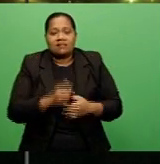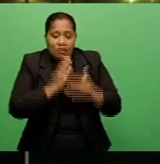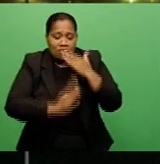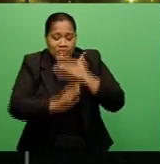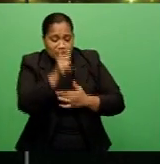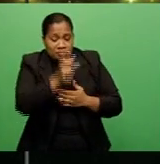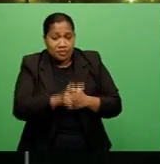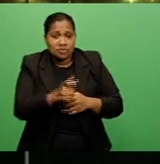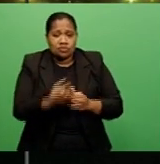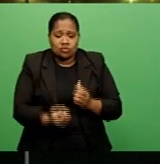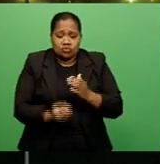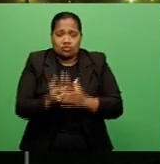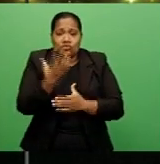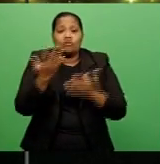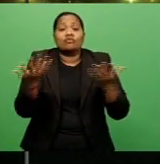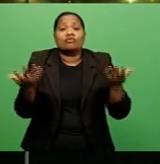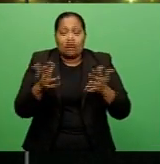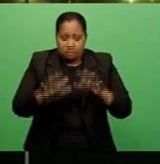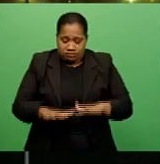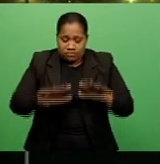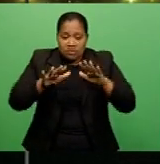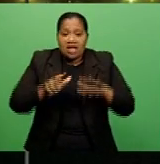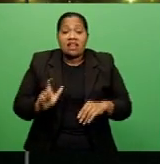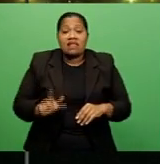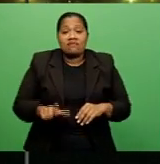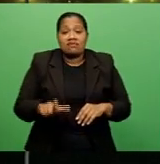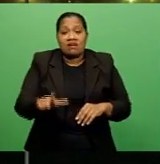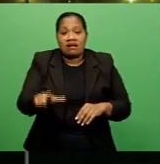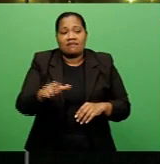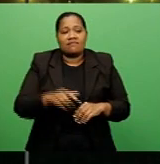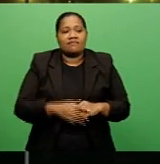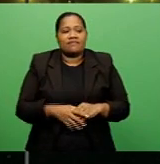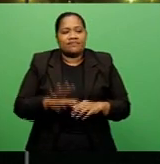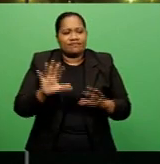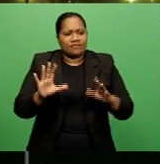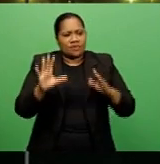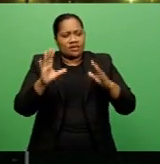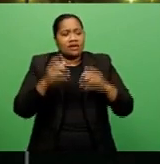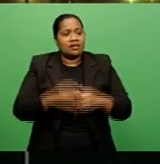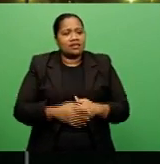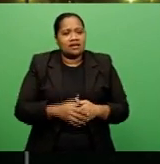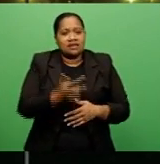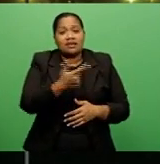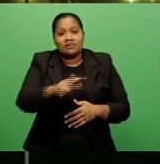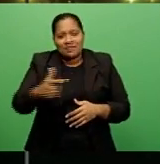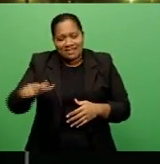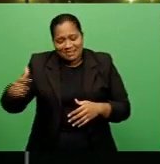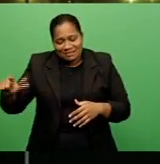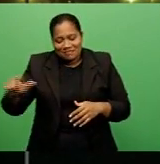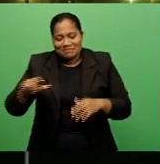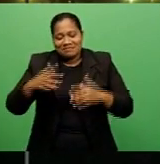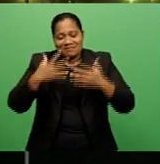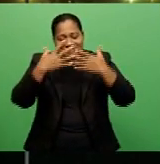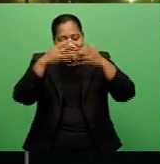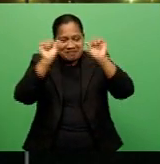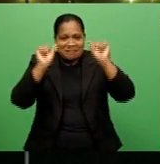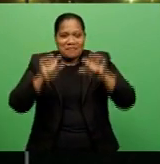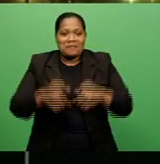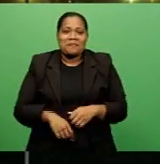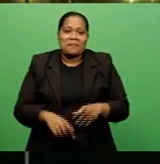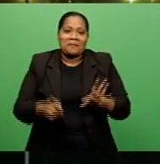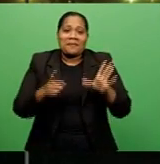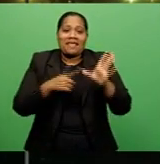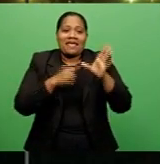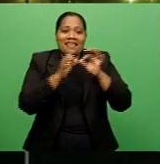in the old capital town of Lebuka has achieved what he considers to be his calling. Able seaman Colombo